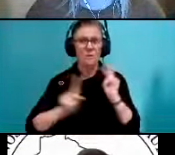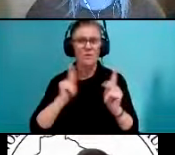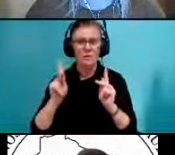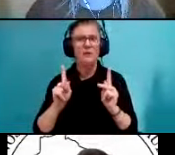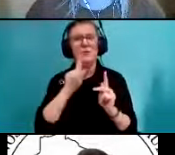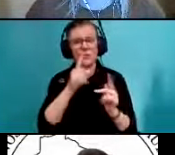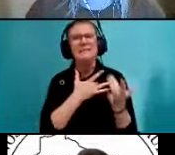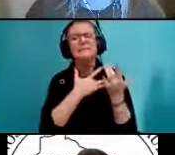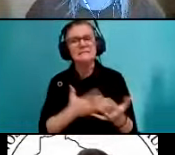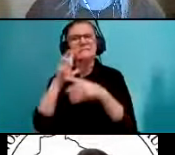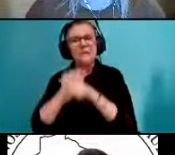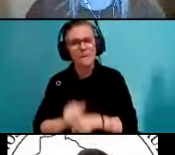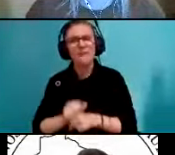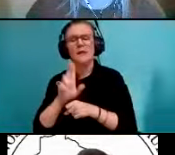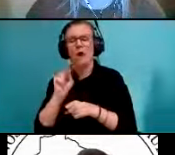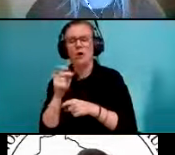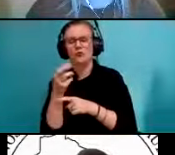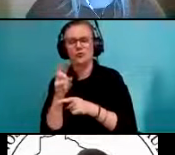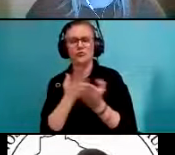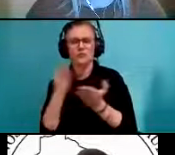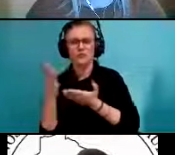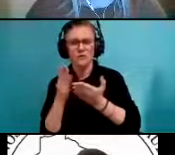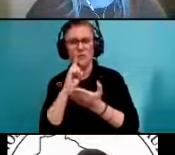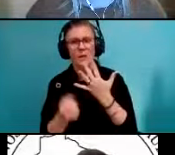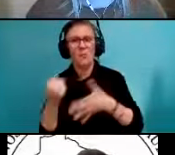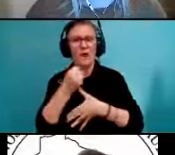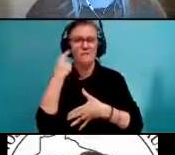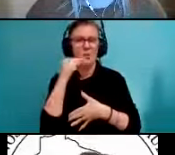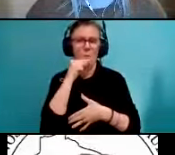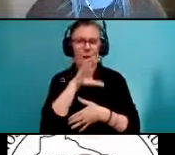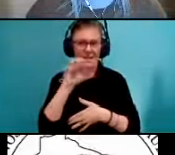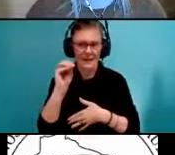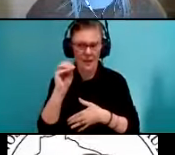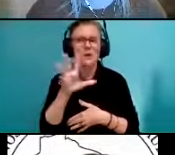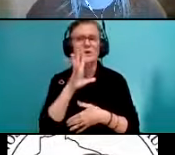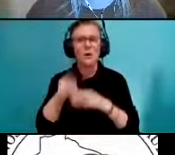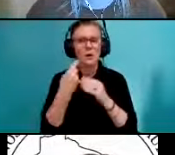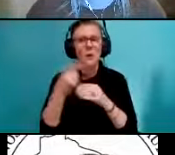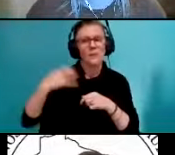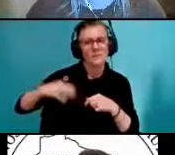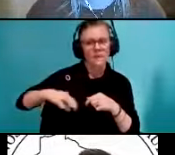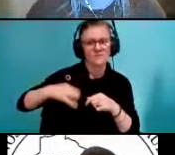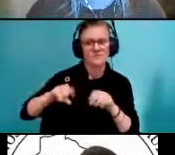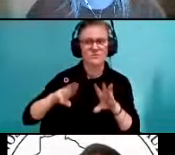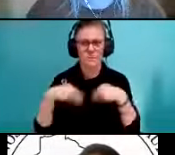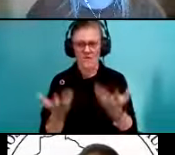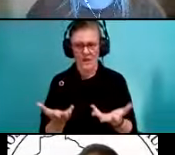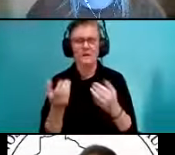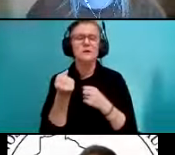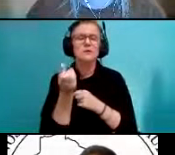underserved populations is a priority for Milwaukee County, and we wanted to talk about some of those benefits that we would be providing.